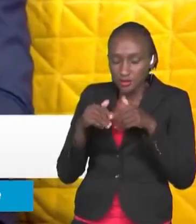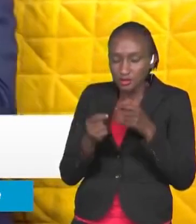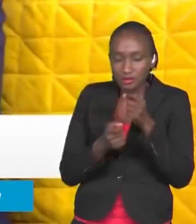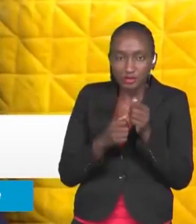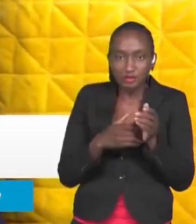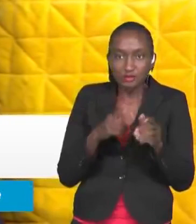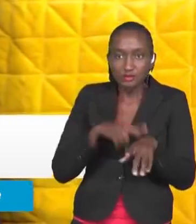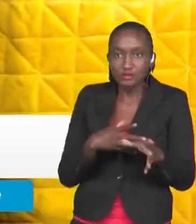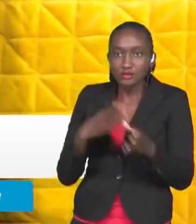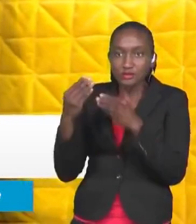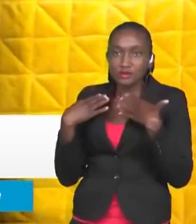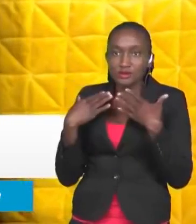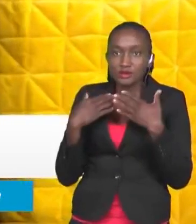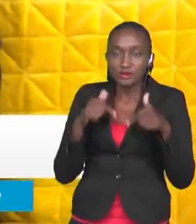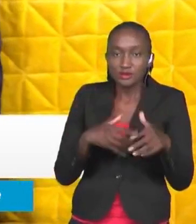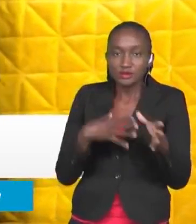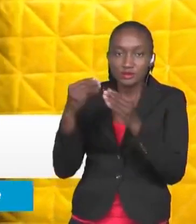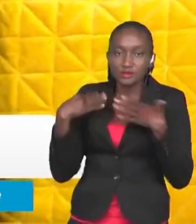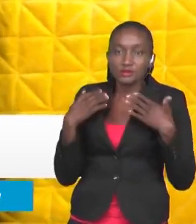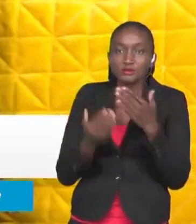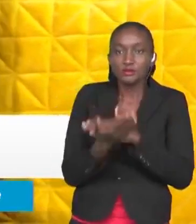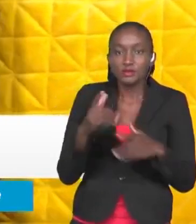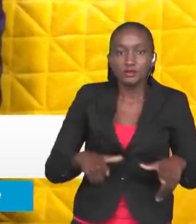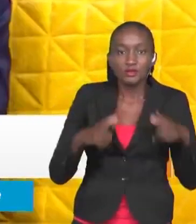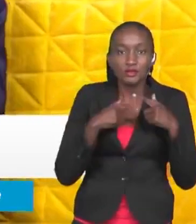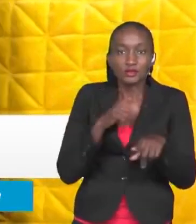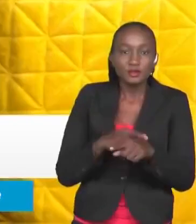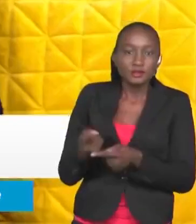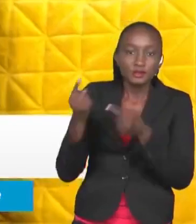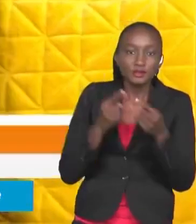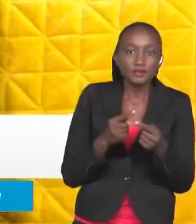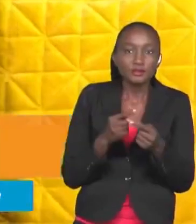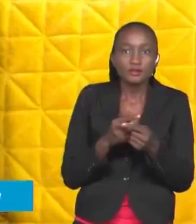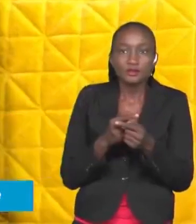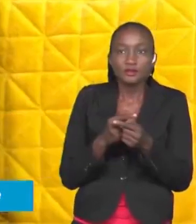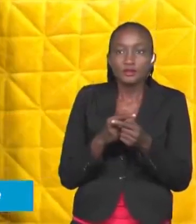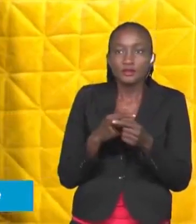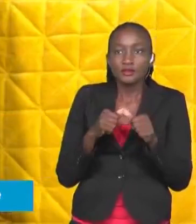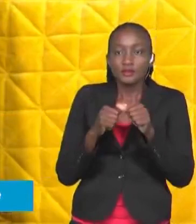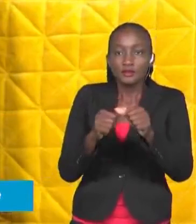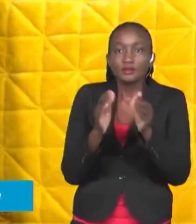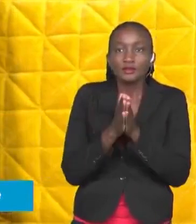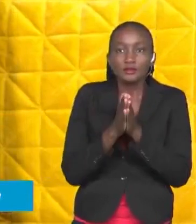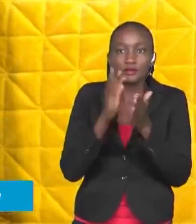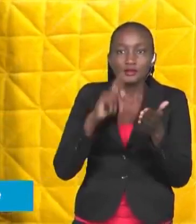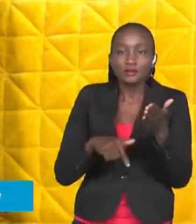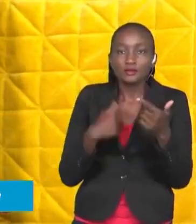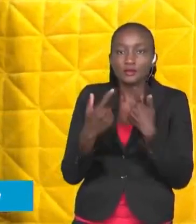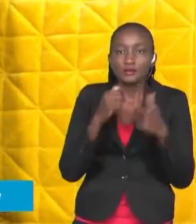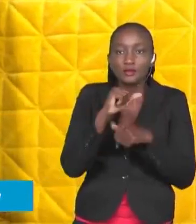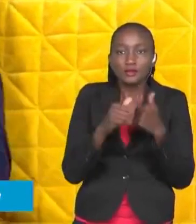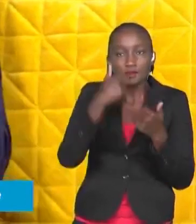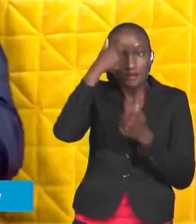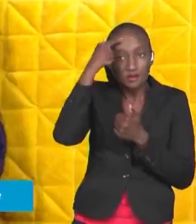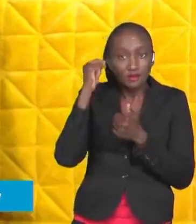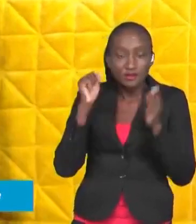come back, we'll proceed with that. Okay. We're taking a break right in Morning Live. When you come back now, Morara will continue with, of course, what he was talking about, because